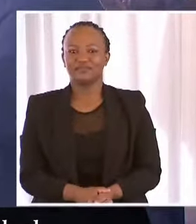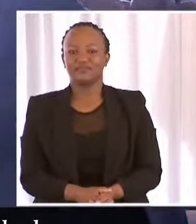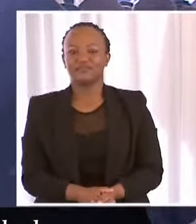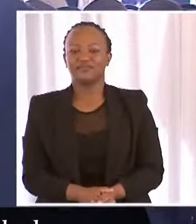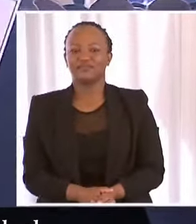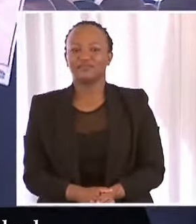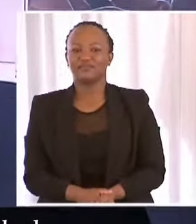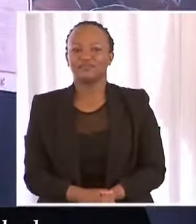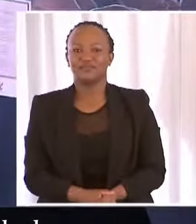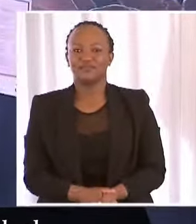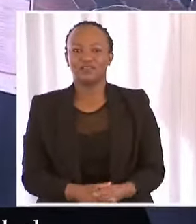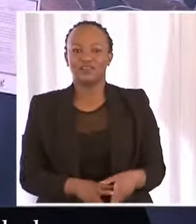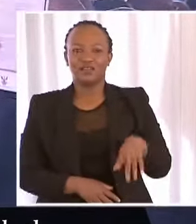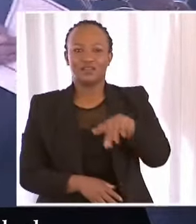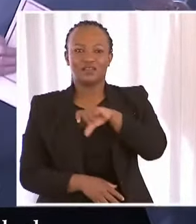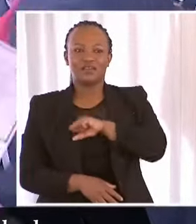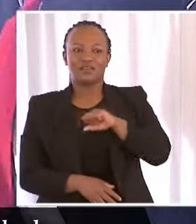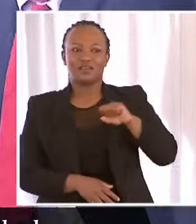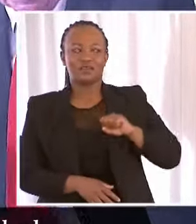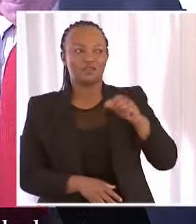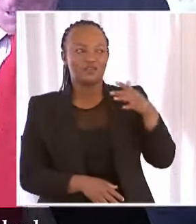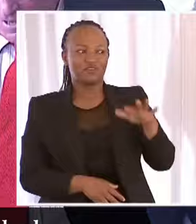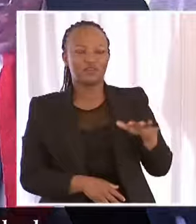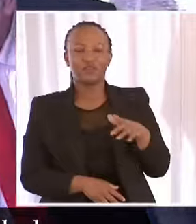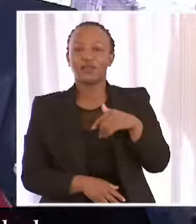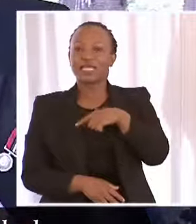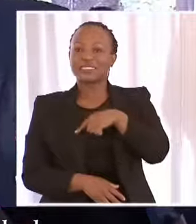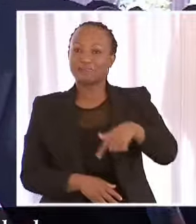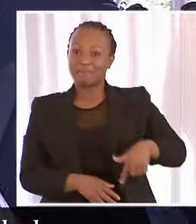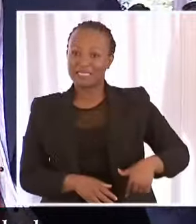Comrade Ronnie, I hope you realize that you've cut into the president's speech. Eh?